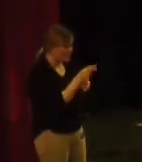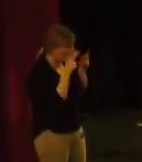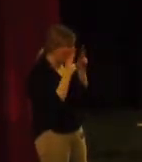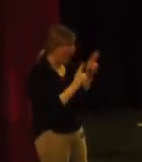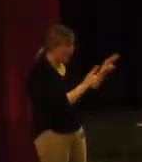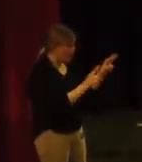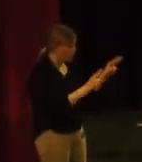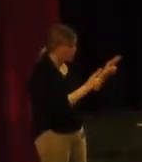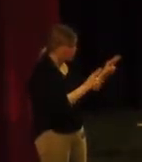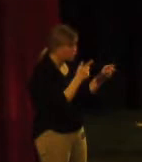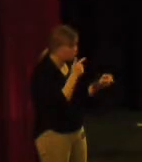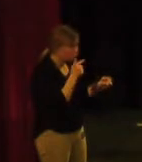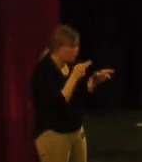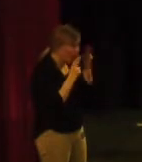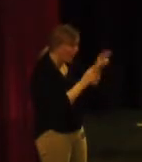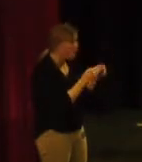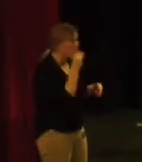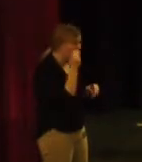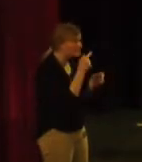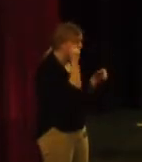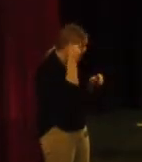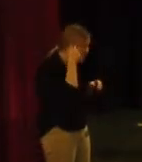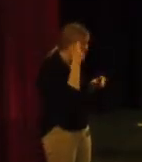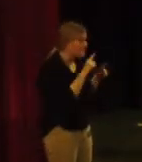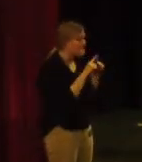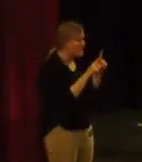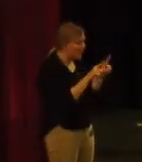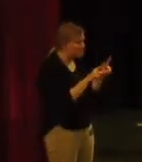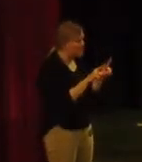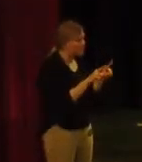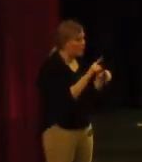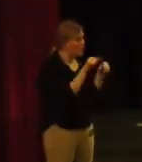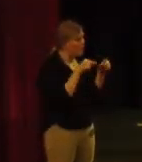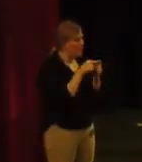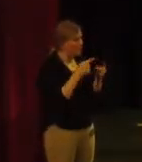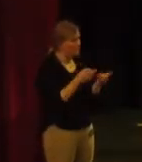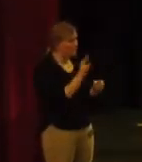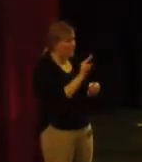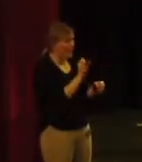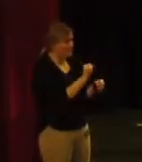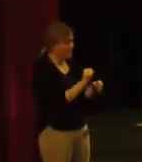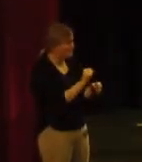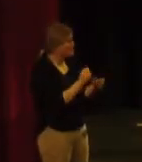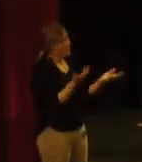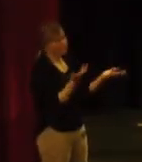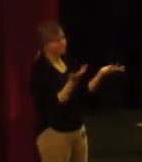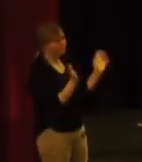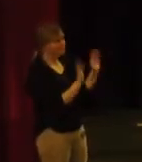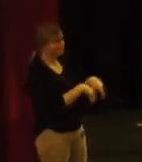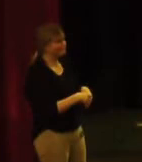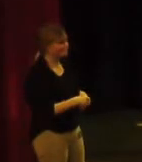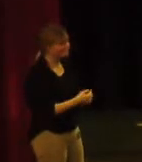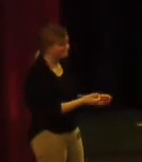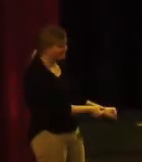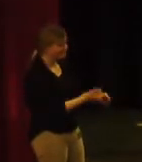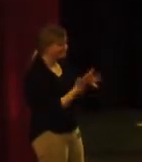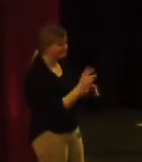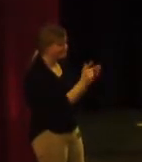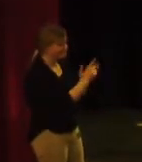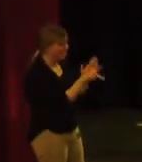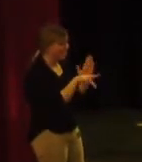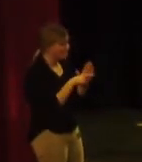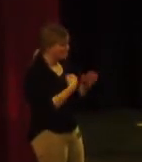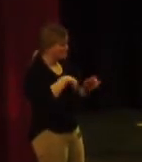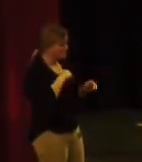Mexican government when Mexico became independent from Spain. But then, when the United States came in, they sort of said, oh, that stuff's all out the door. We're going to start